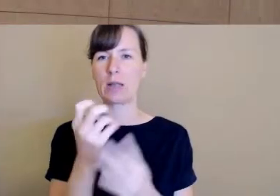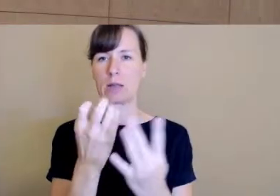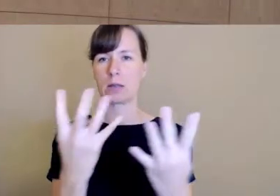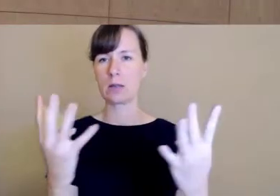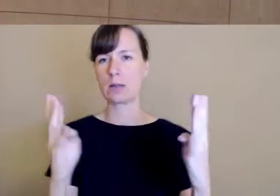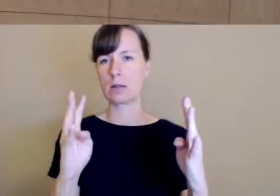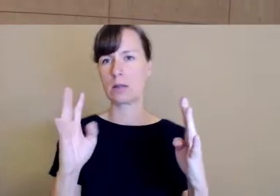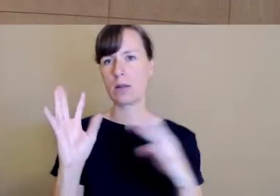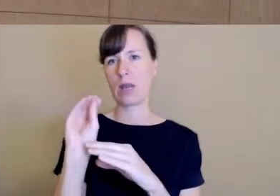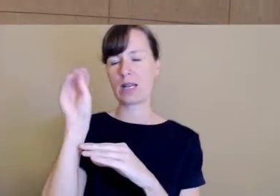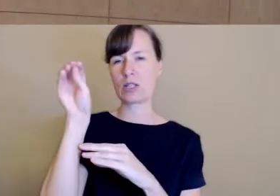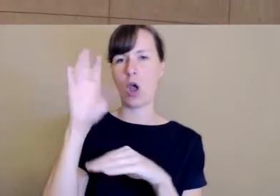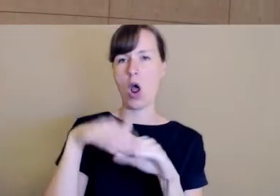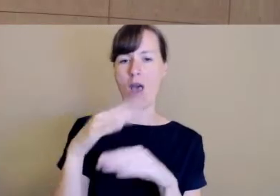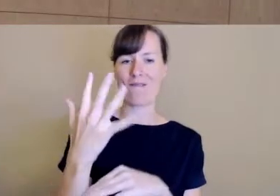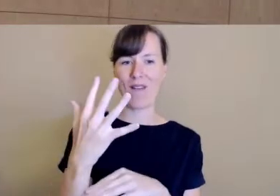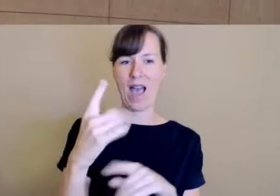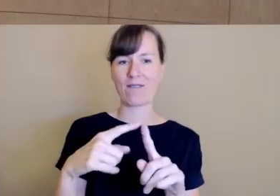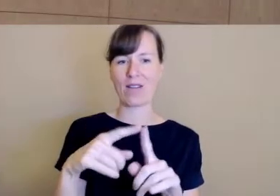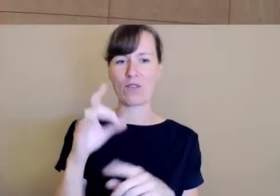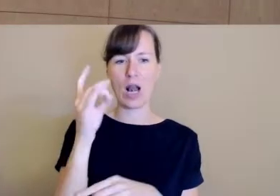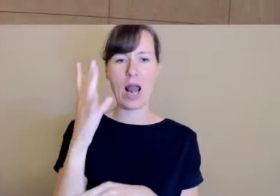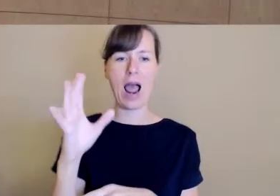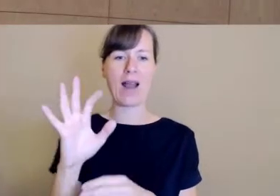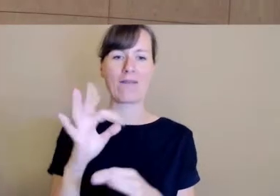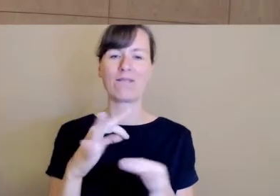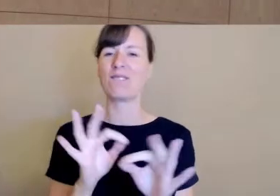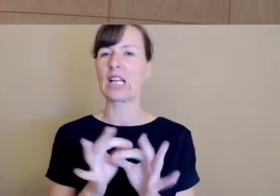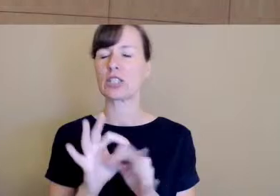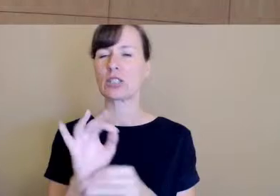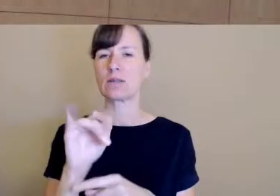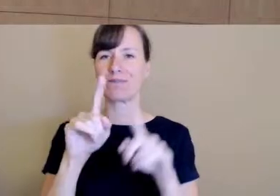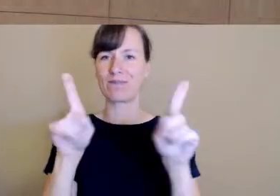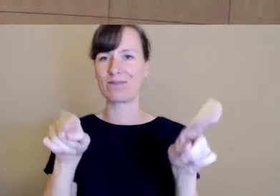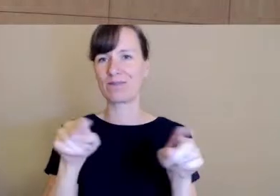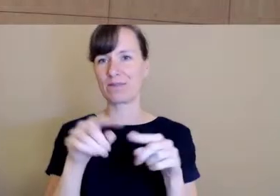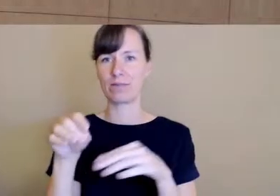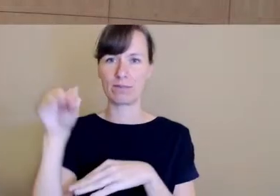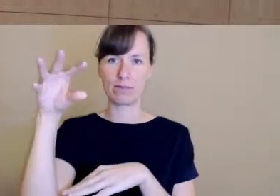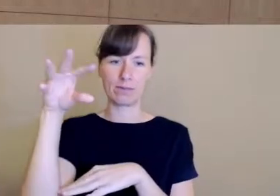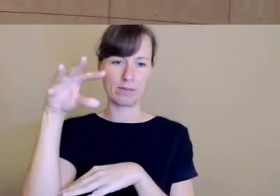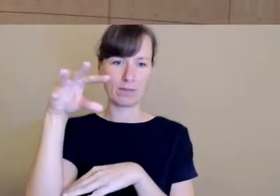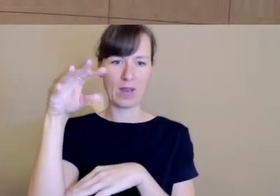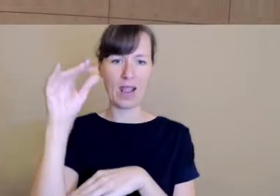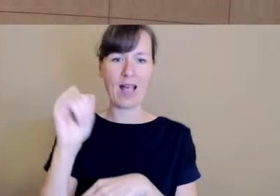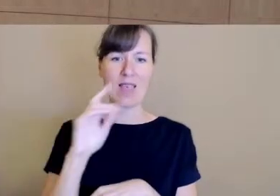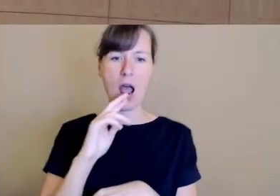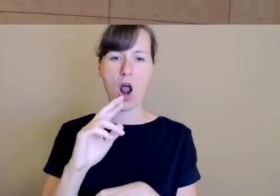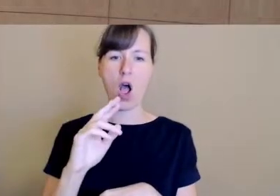light fixtures that are located on the building facing the field area in the residents' homes.